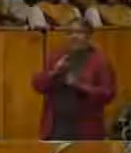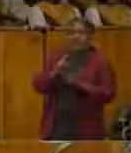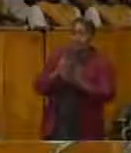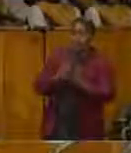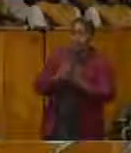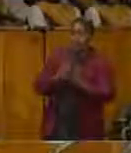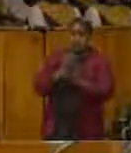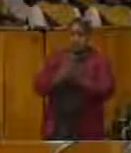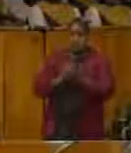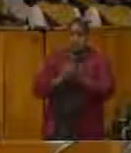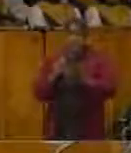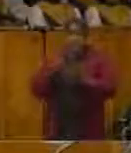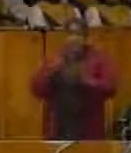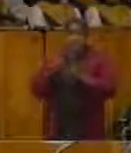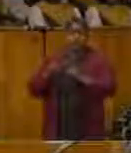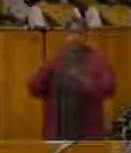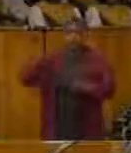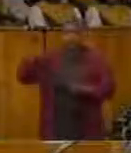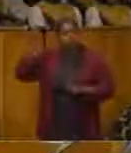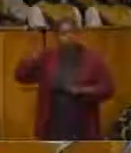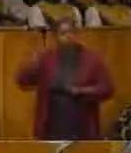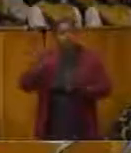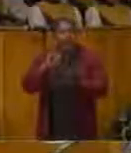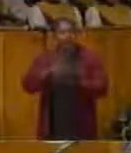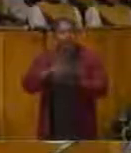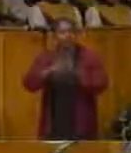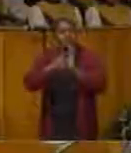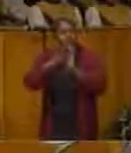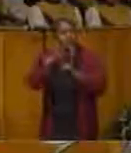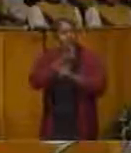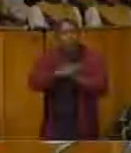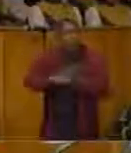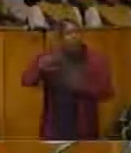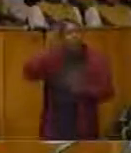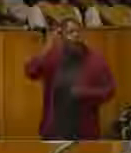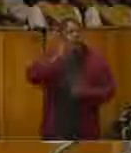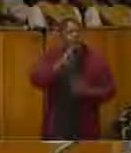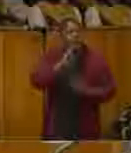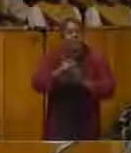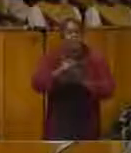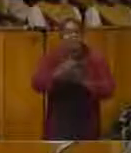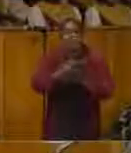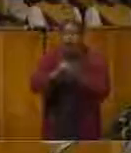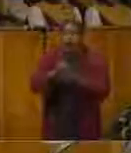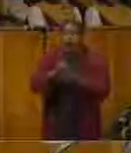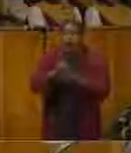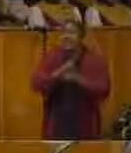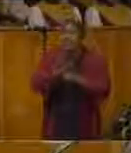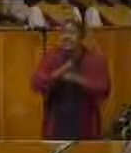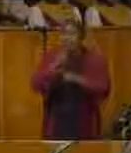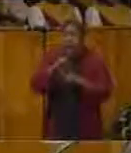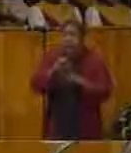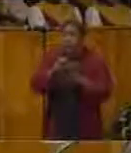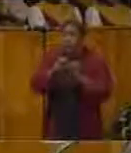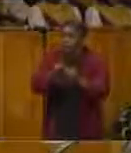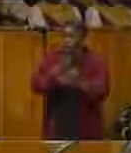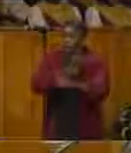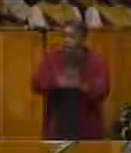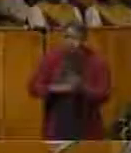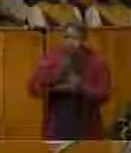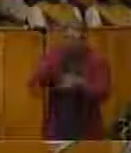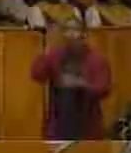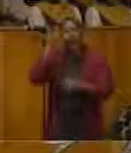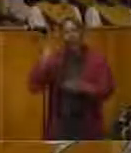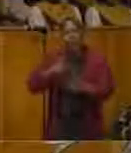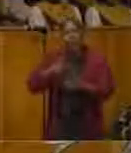to me"? Why is giving a commandment from the Lord? Why is giving part of the discipline of being a Christian? Why are